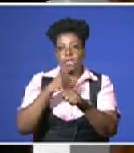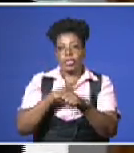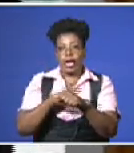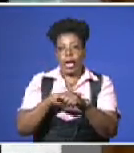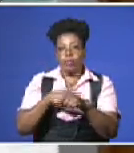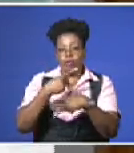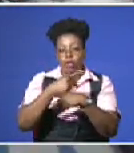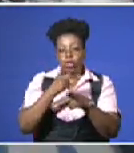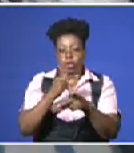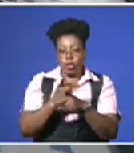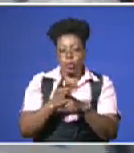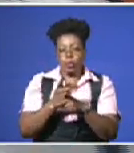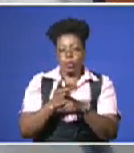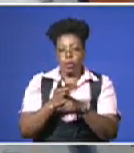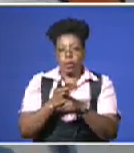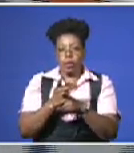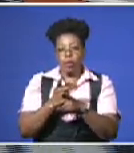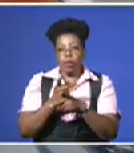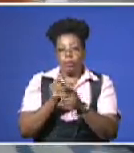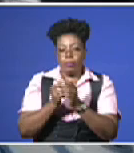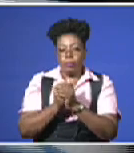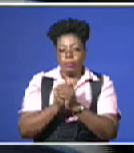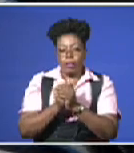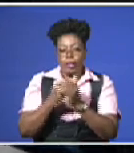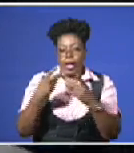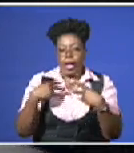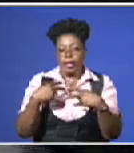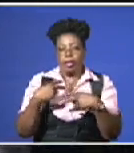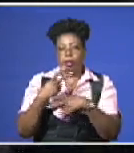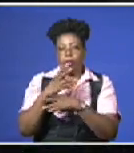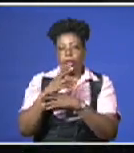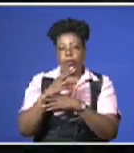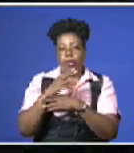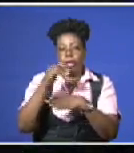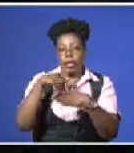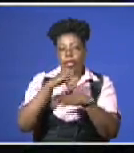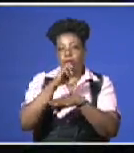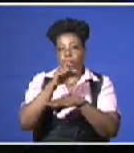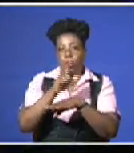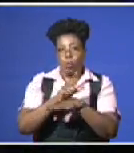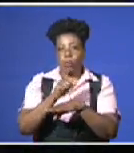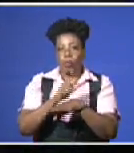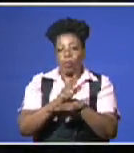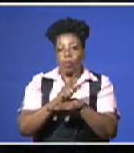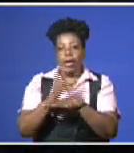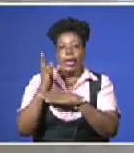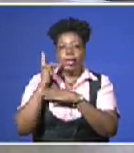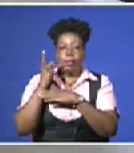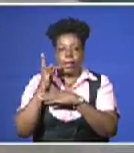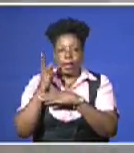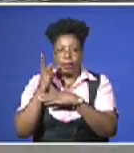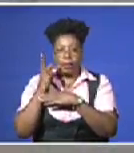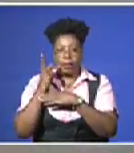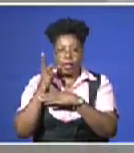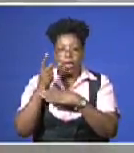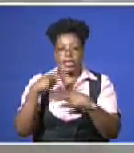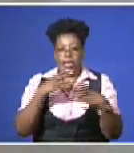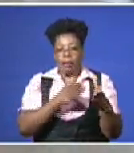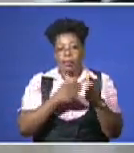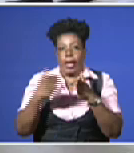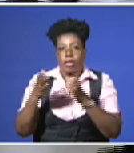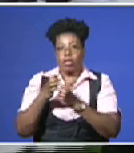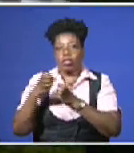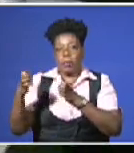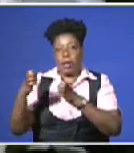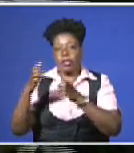in commercial quantities the famed sugarloaf pineapples outside of Eleuthera. He also touted the institution's plans to expand its